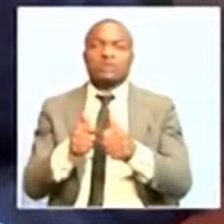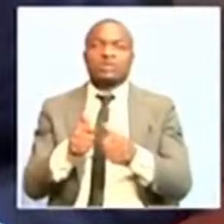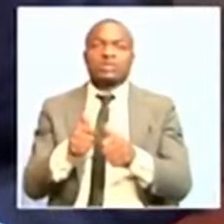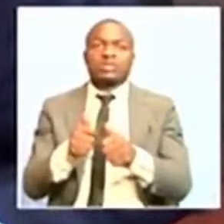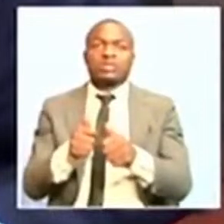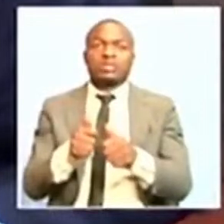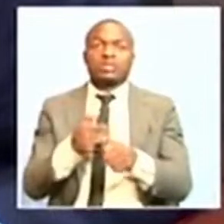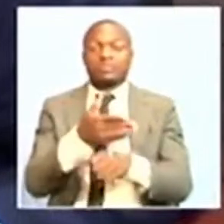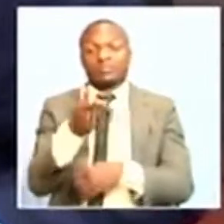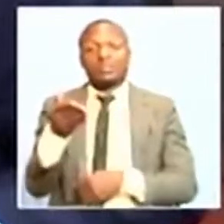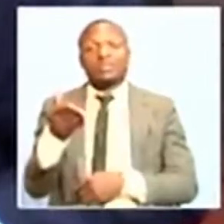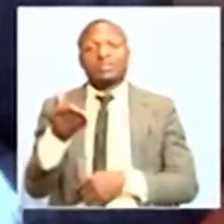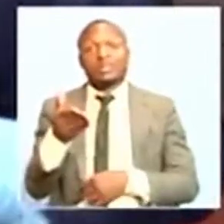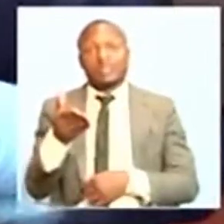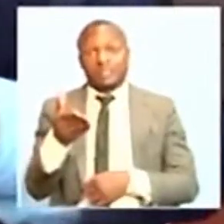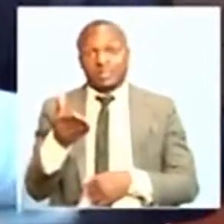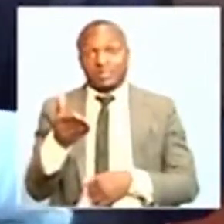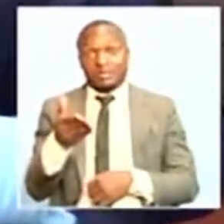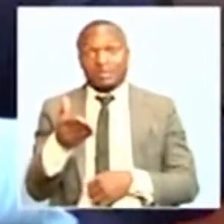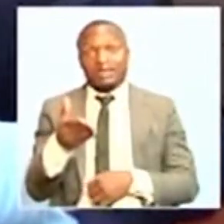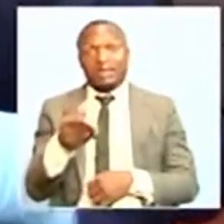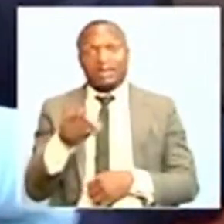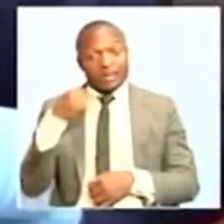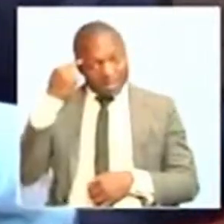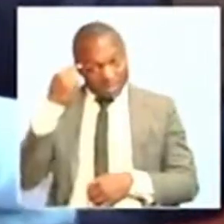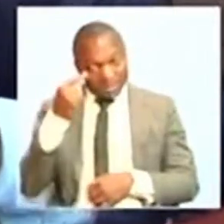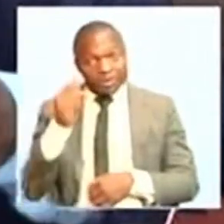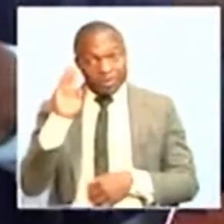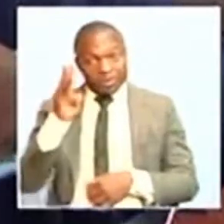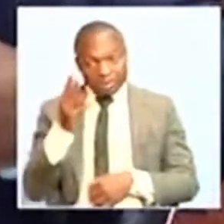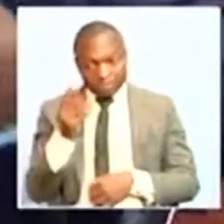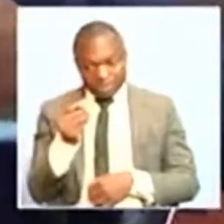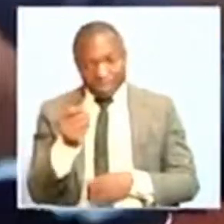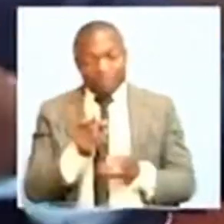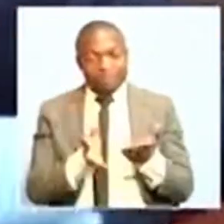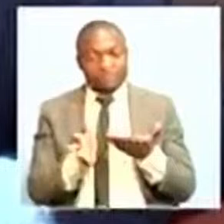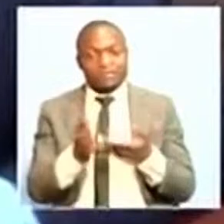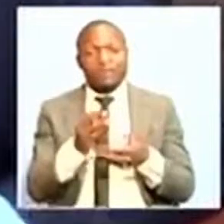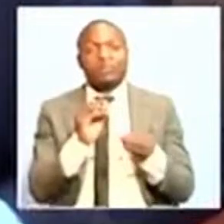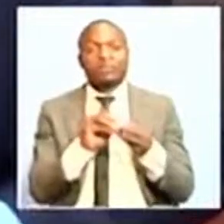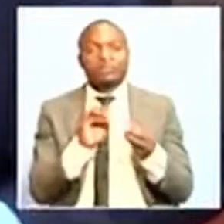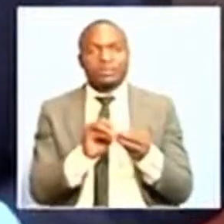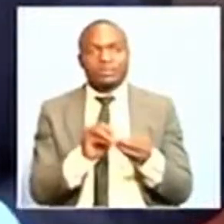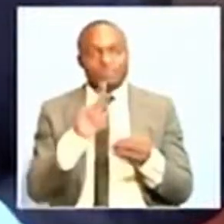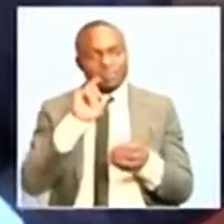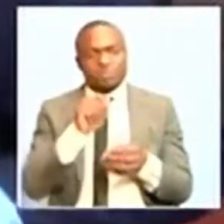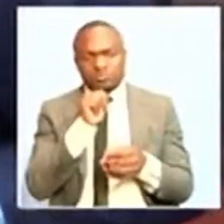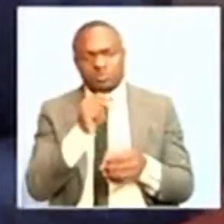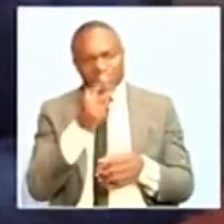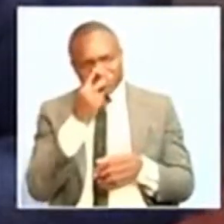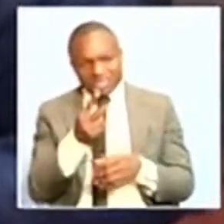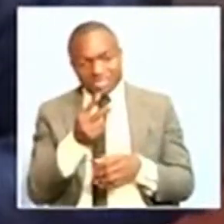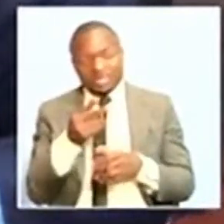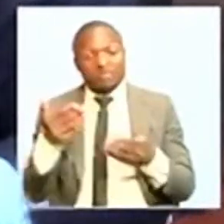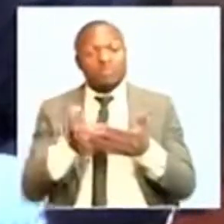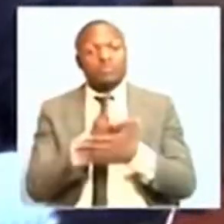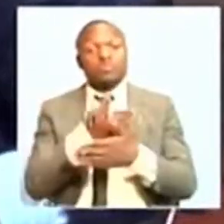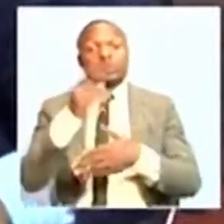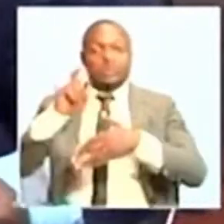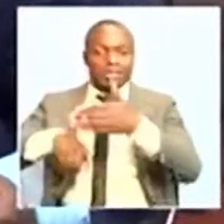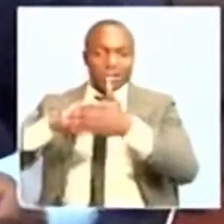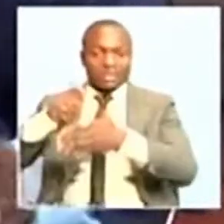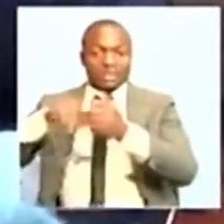collect on that. So it should be seen in that context, that it's not a new tax that's being introduced. The last part of which